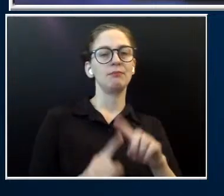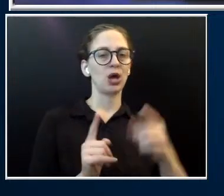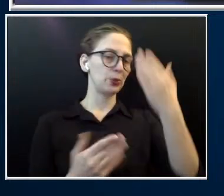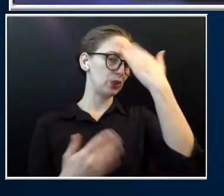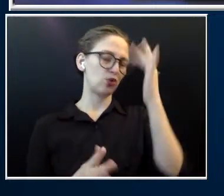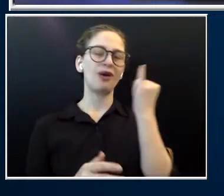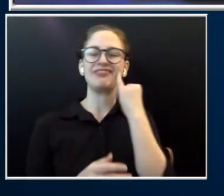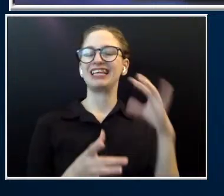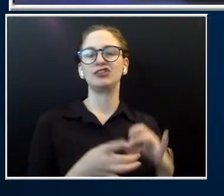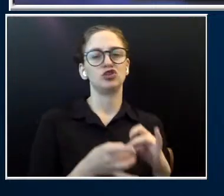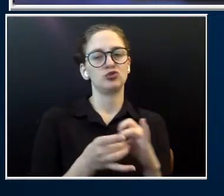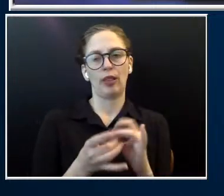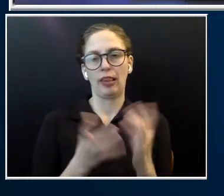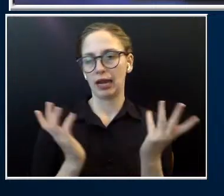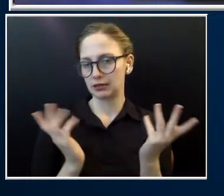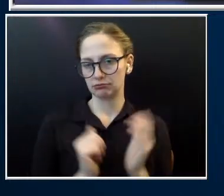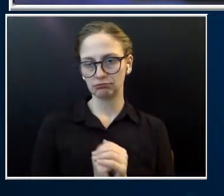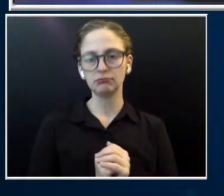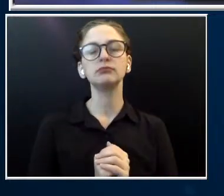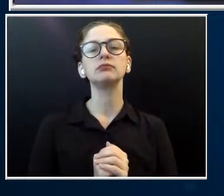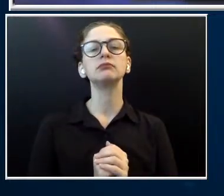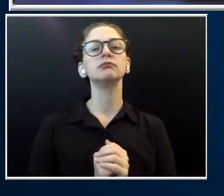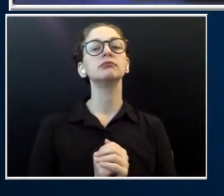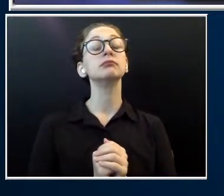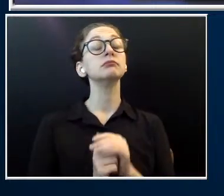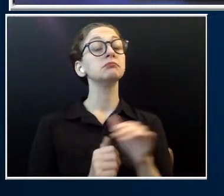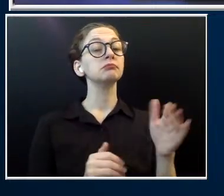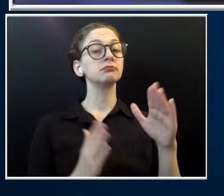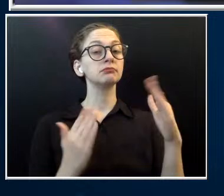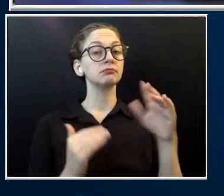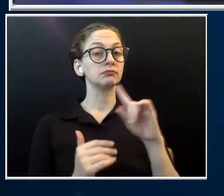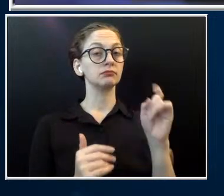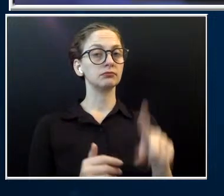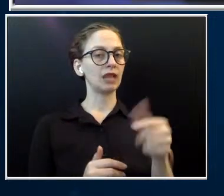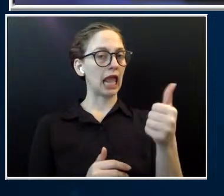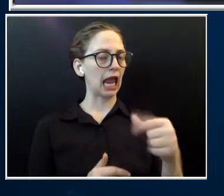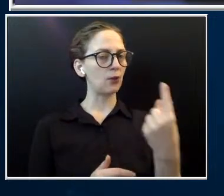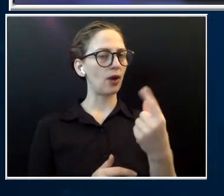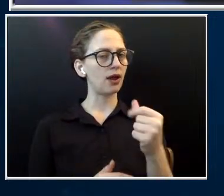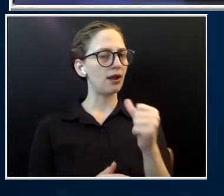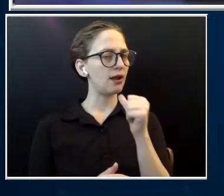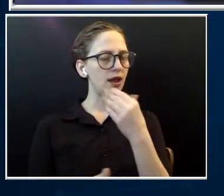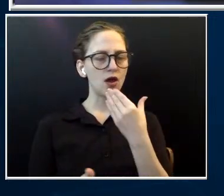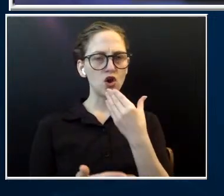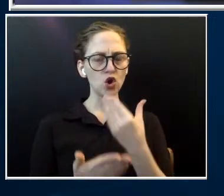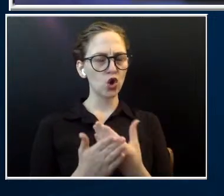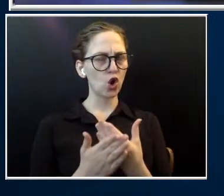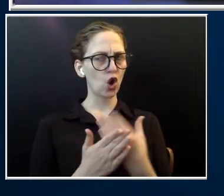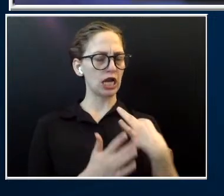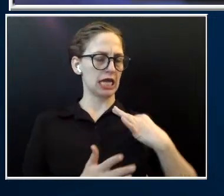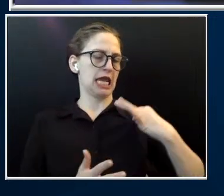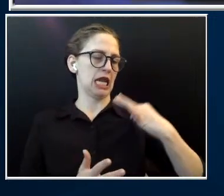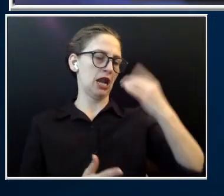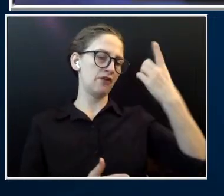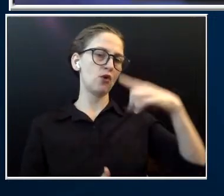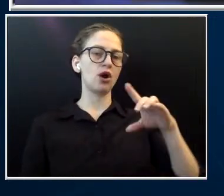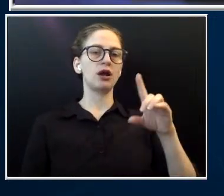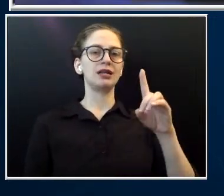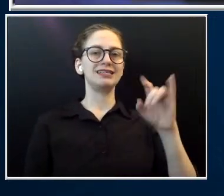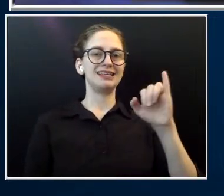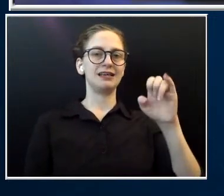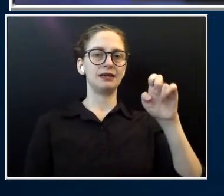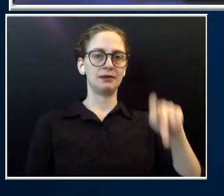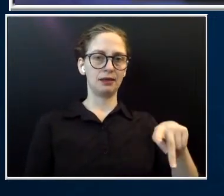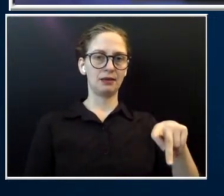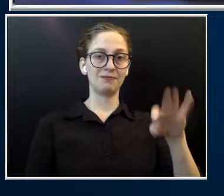I have another question. Is there anyone who is not a good candidate for the DIEP flap, and can you pull the tissue fat from other parts of the body